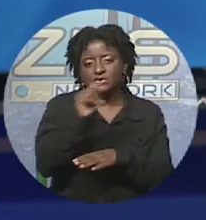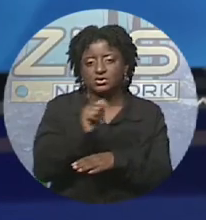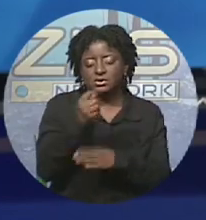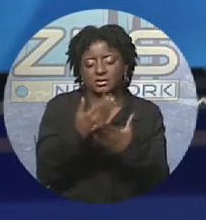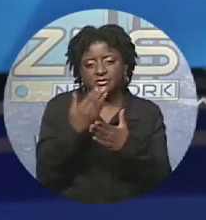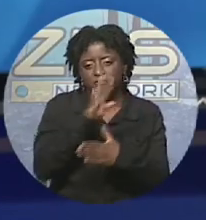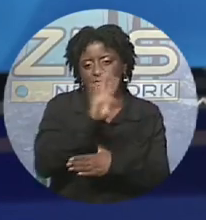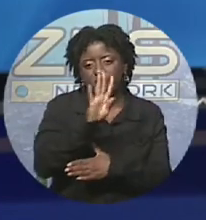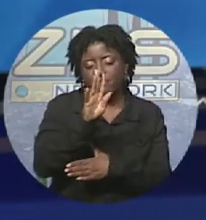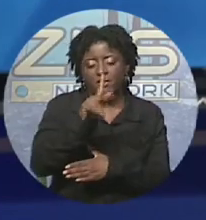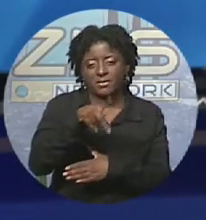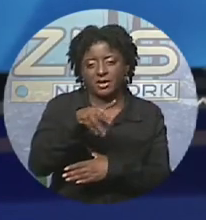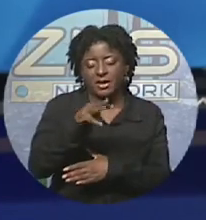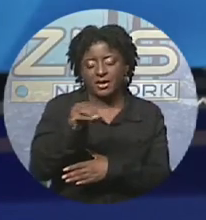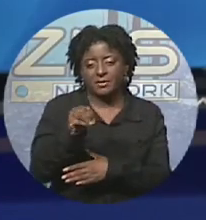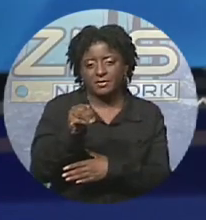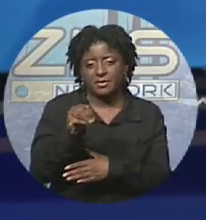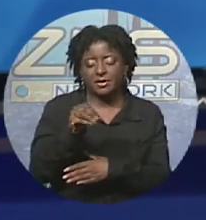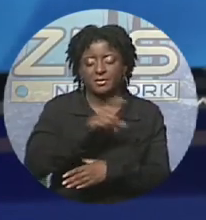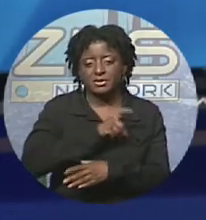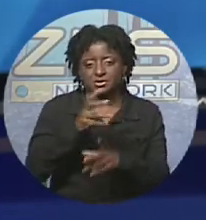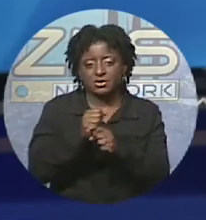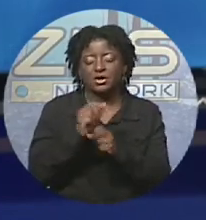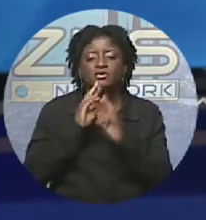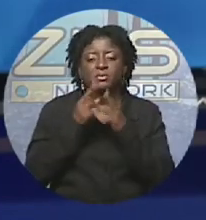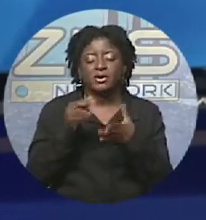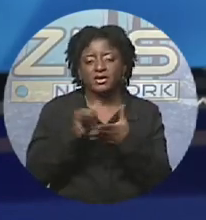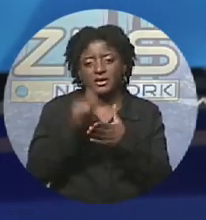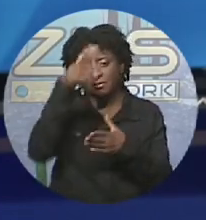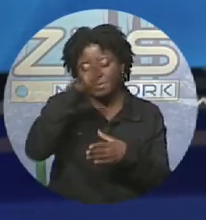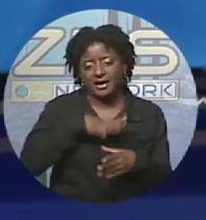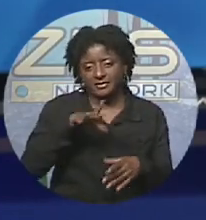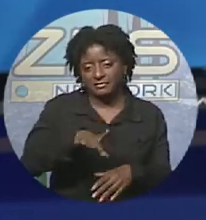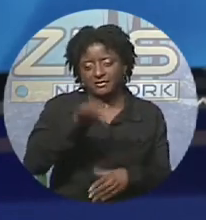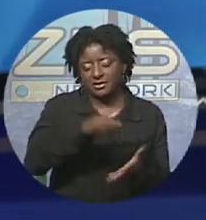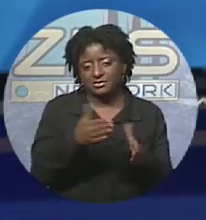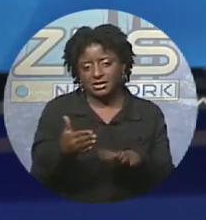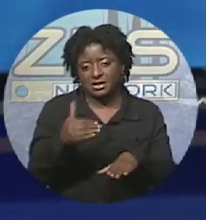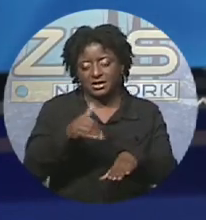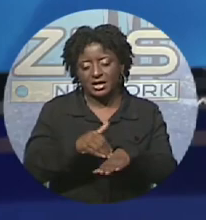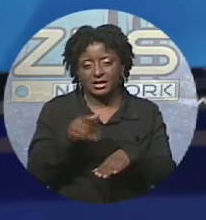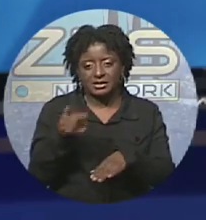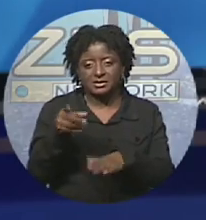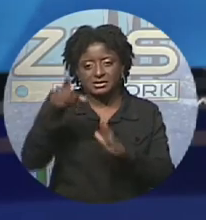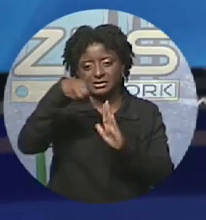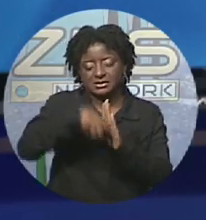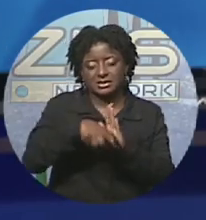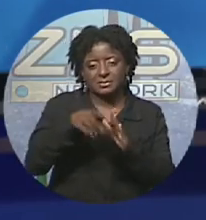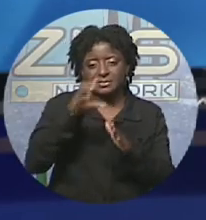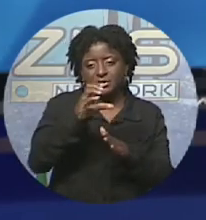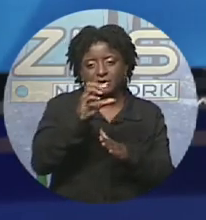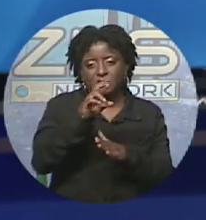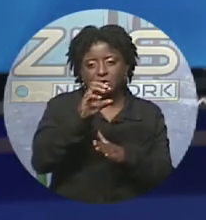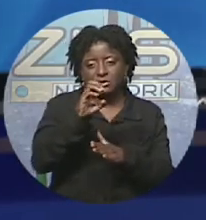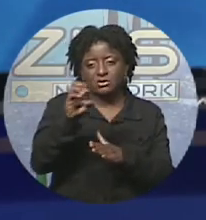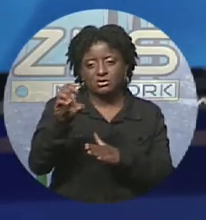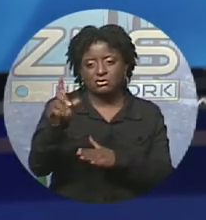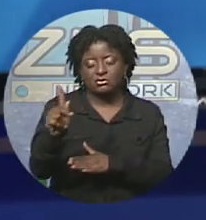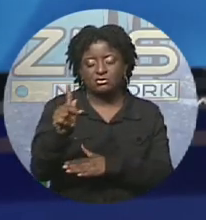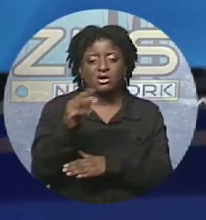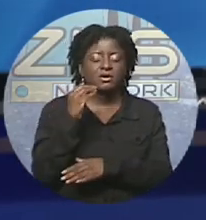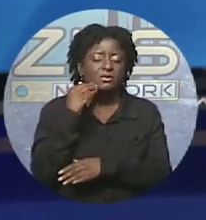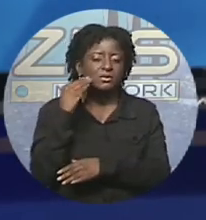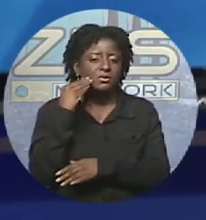4 p.m. when authorities received a report that a man was found dead at his Deep Creek residence. When police arrived at the scene, they met the body